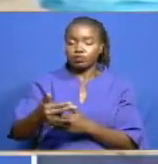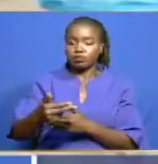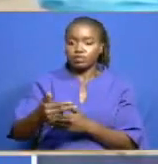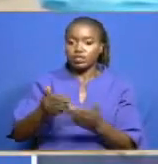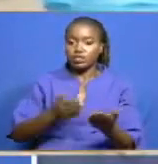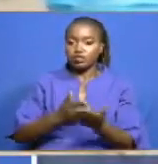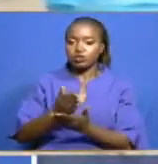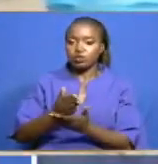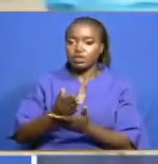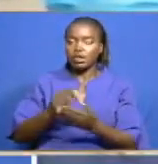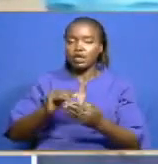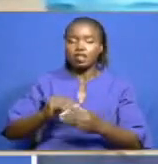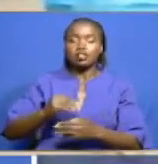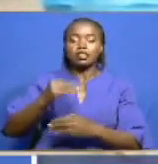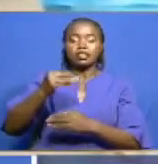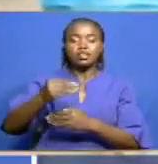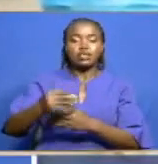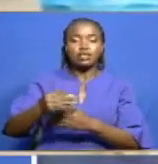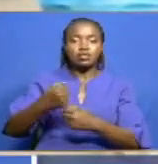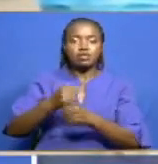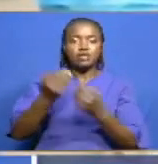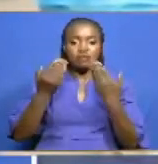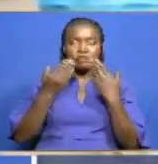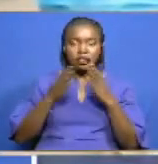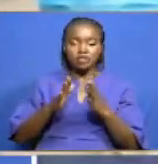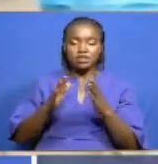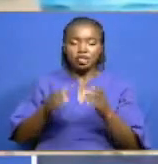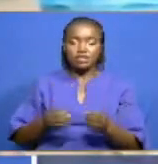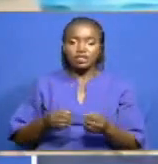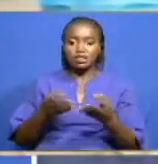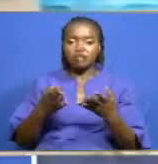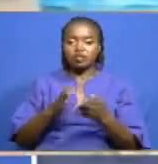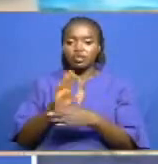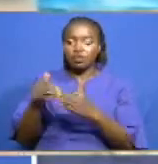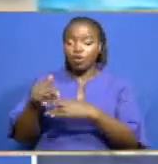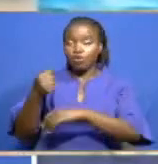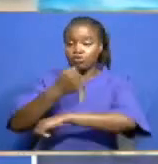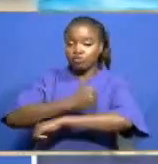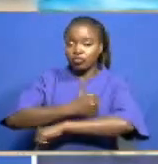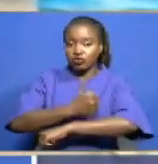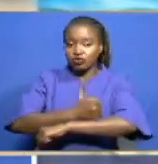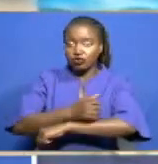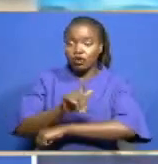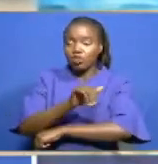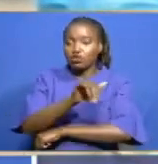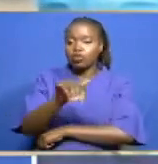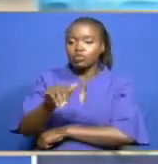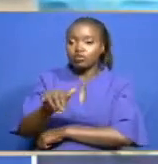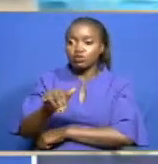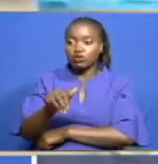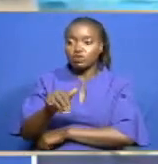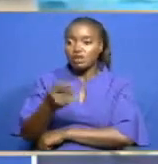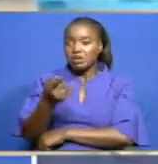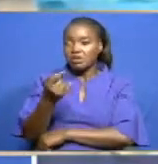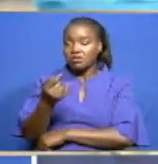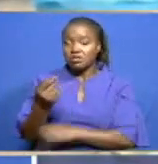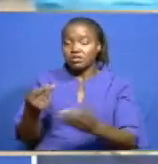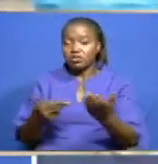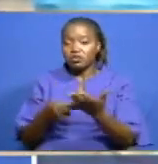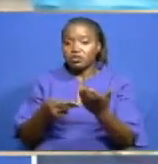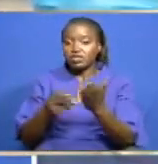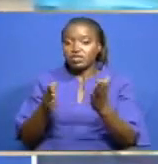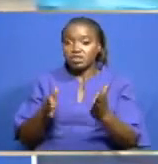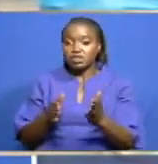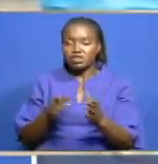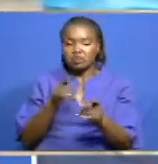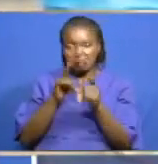that the desks have been made and delivered in all corners. Those of us, there are a few technicians who have been